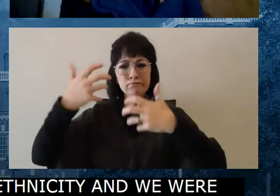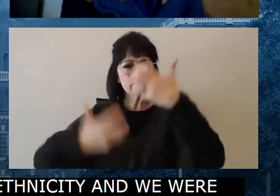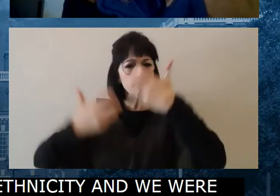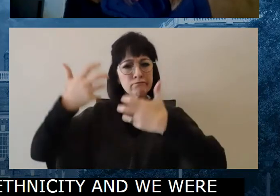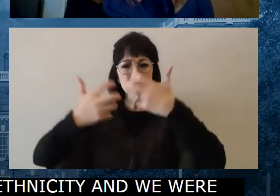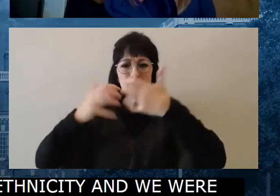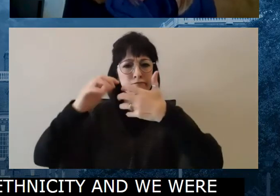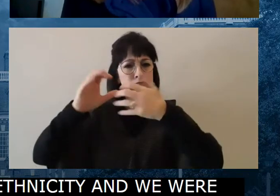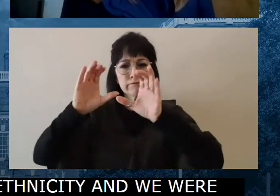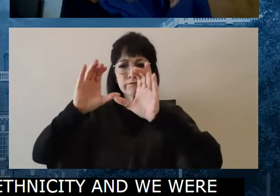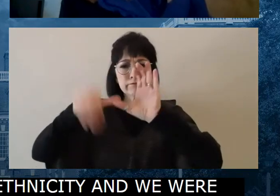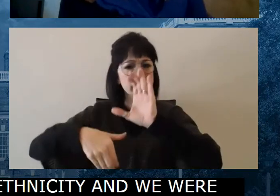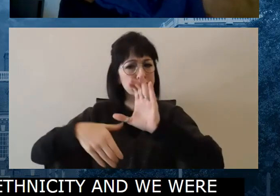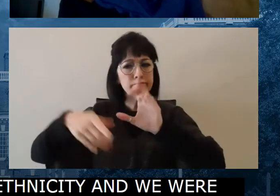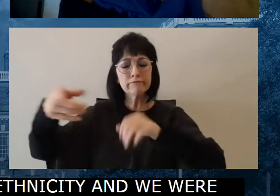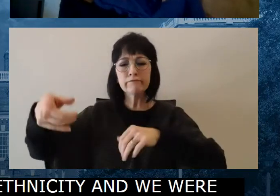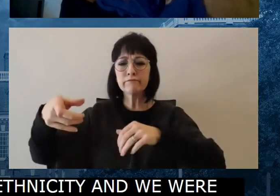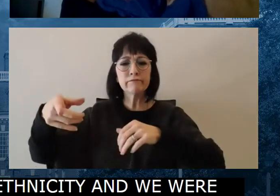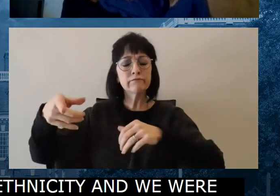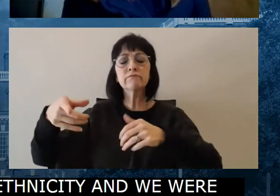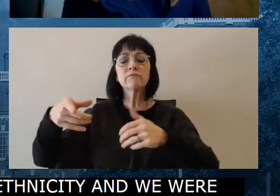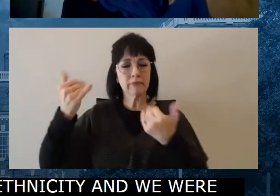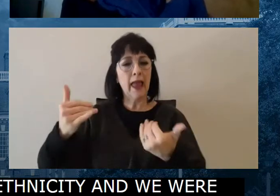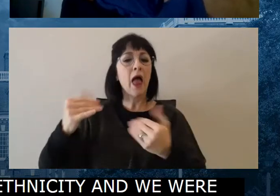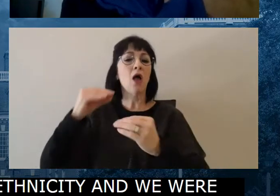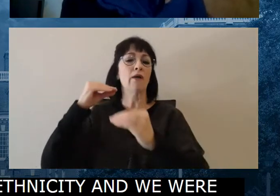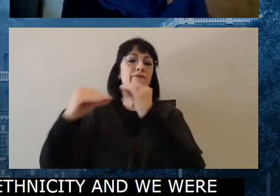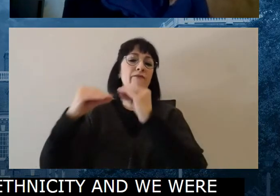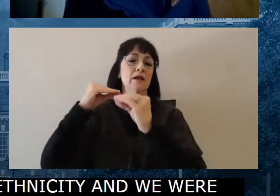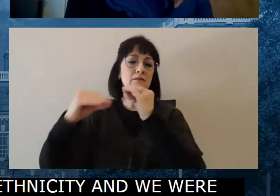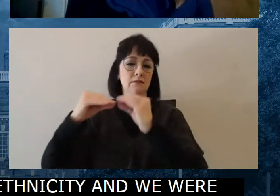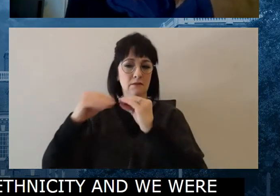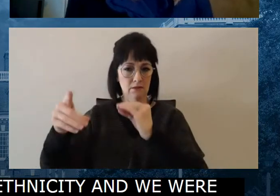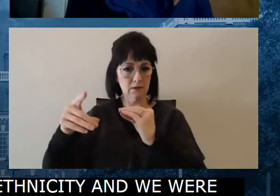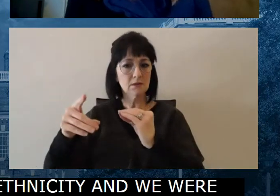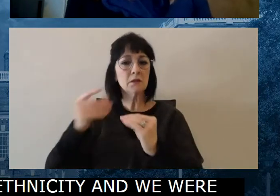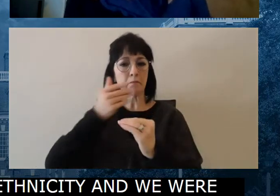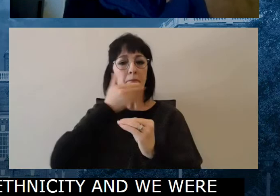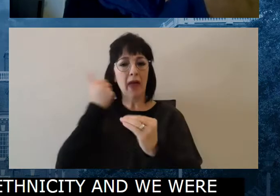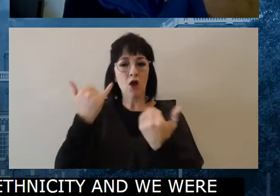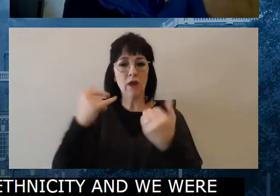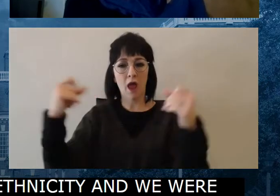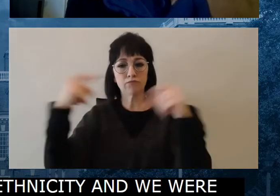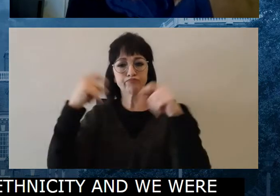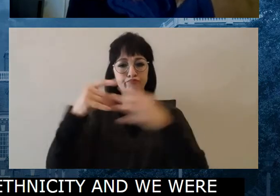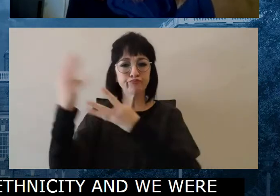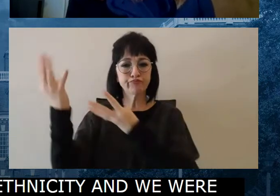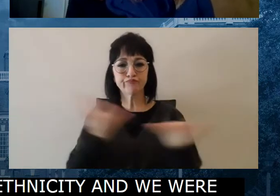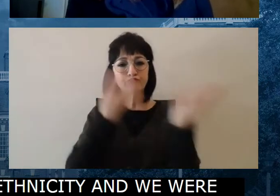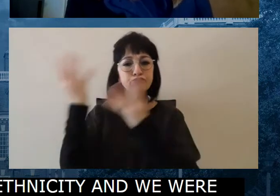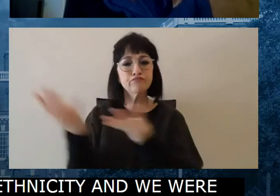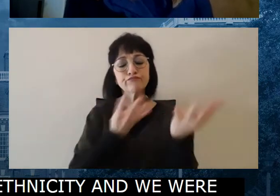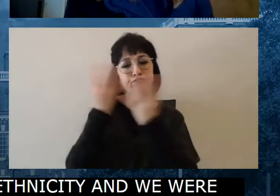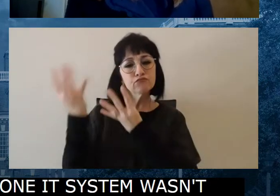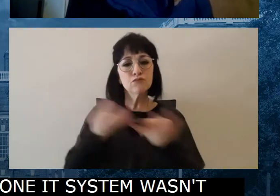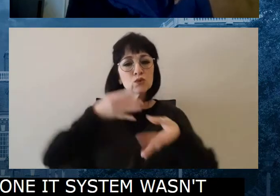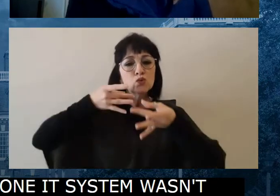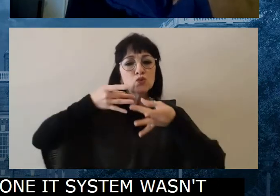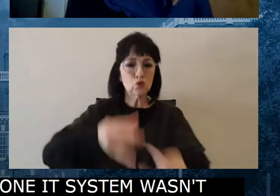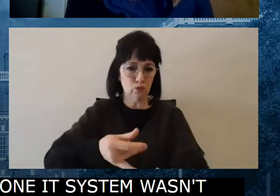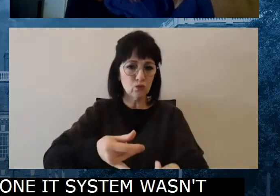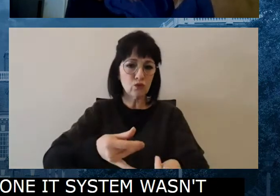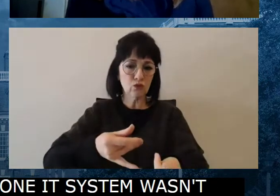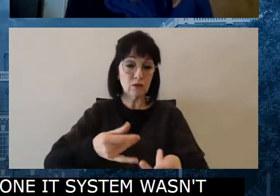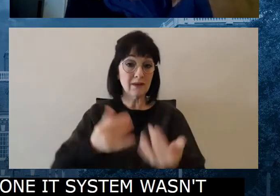that with hospitals. Now we're certainly seeing the same issue with pharmacies, and as pharmacies are getting more of